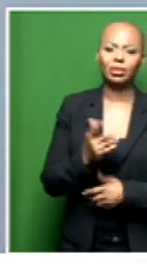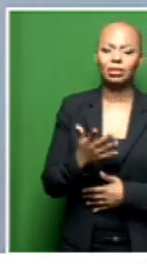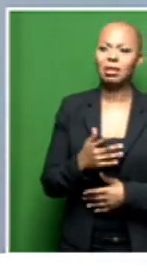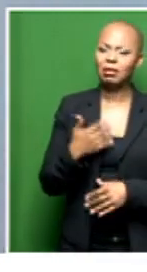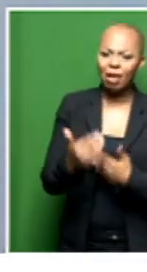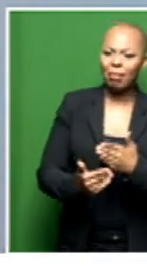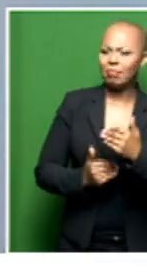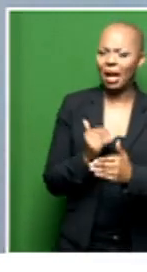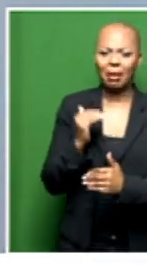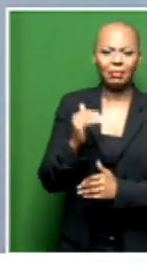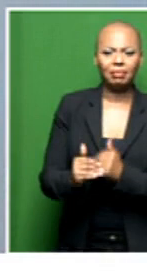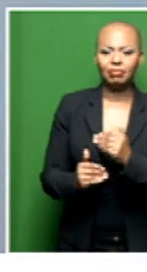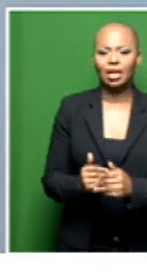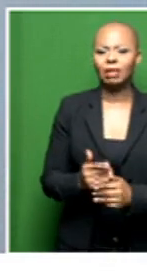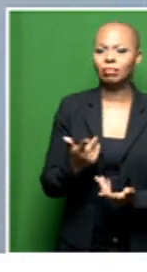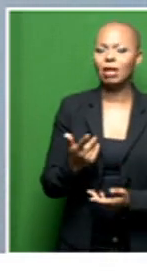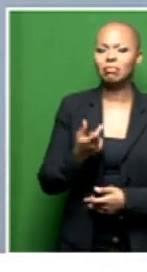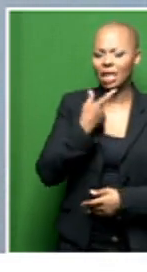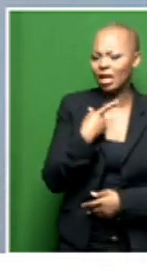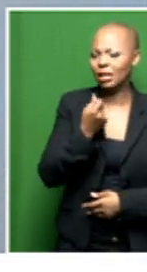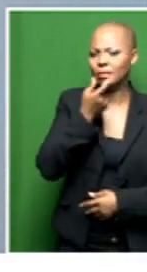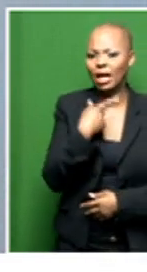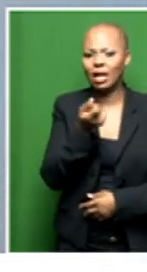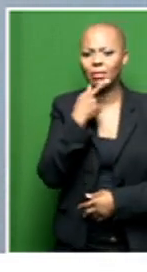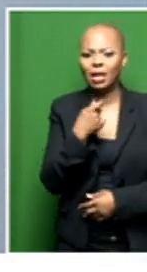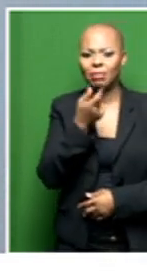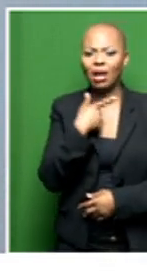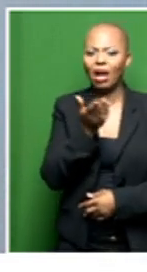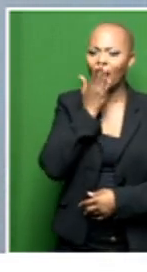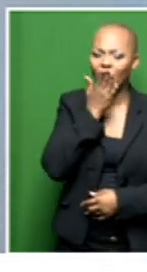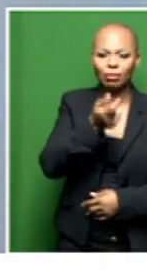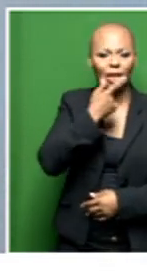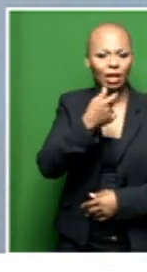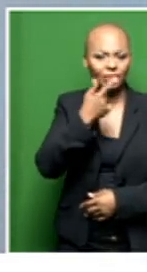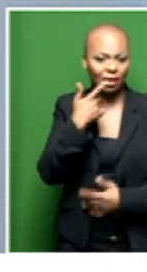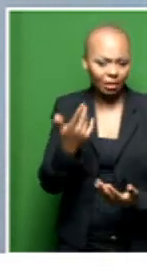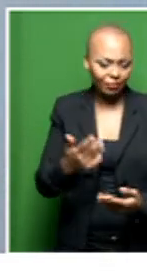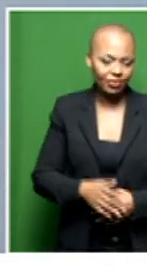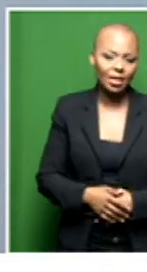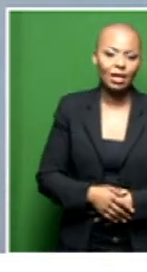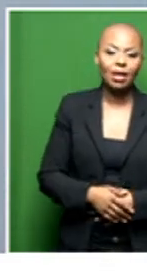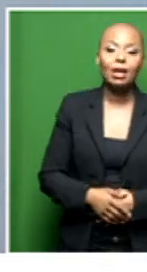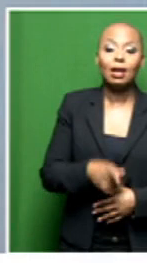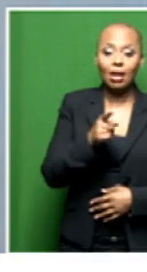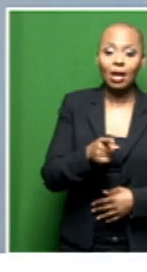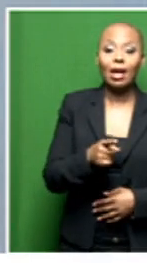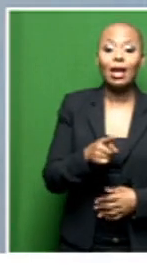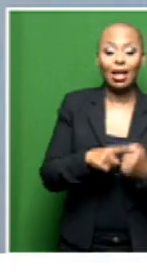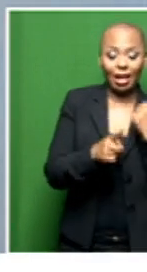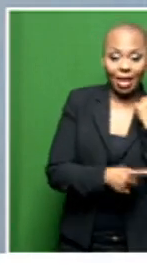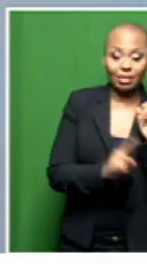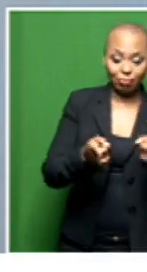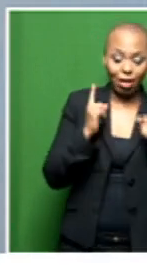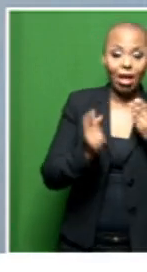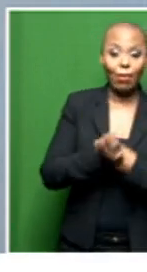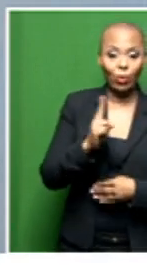up and up and up. So what happens then is she then has to kind of start sourcing her own drugs, and that's where she kind